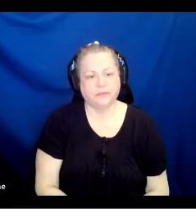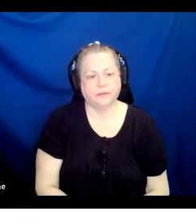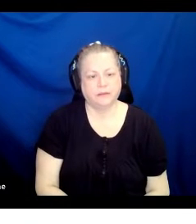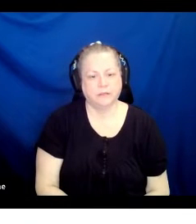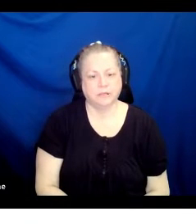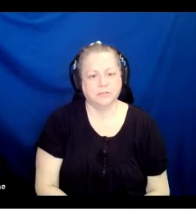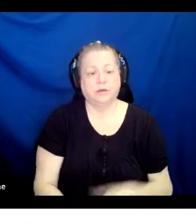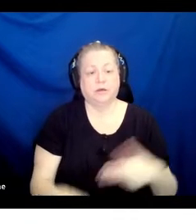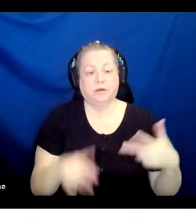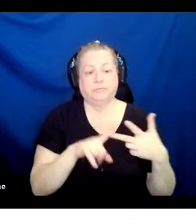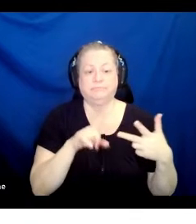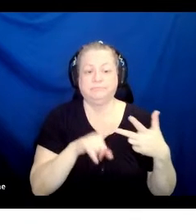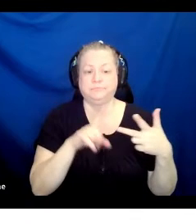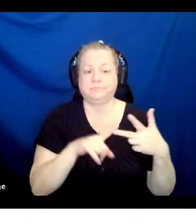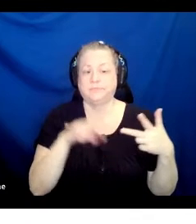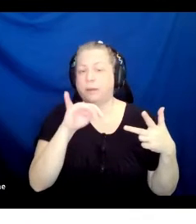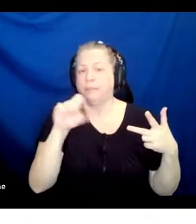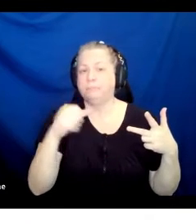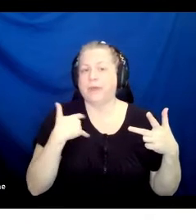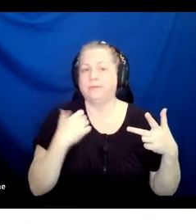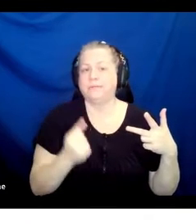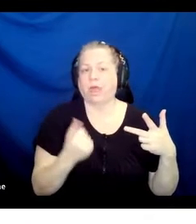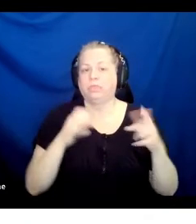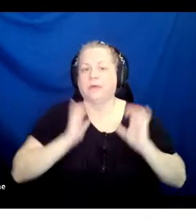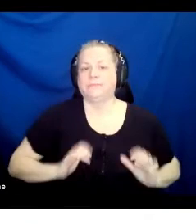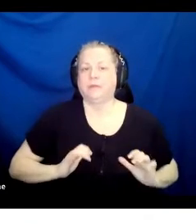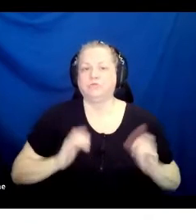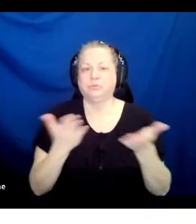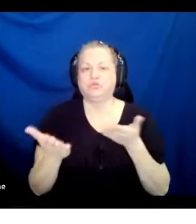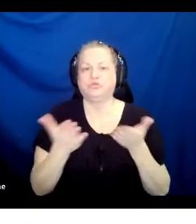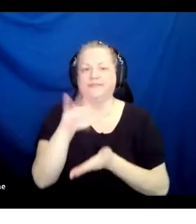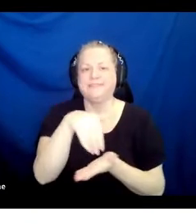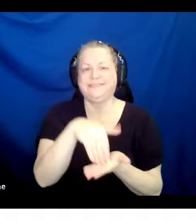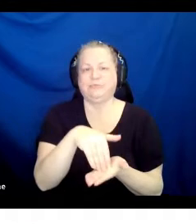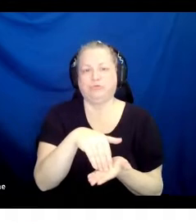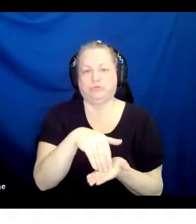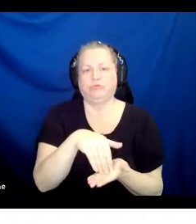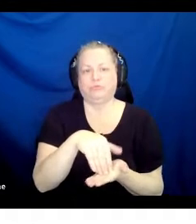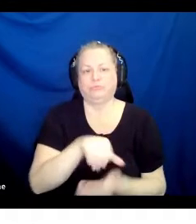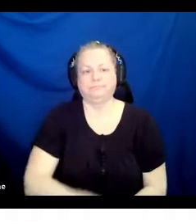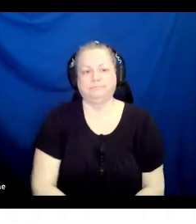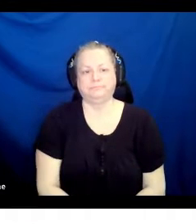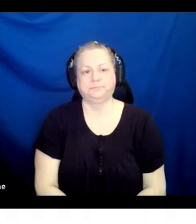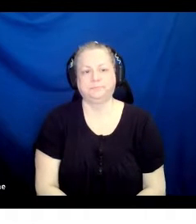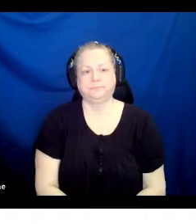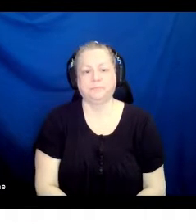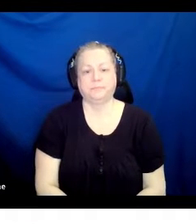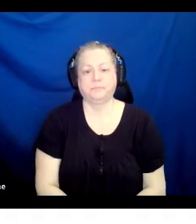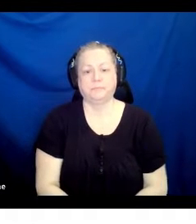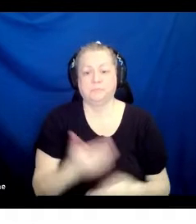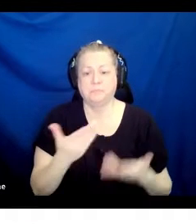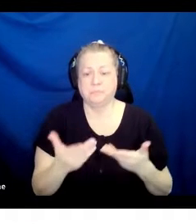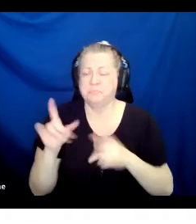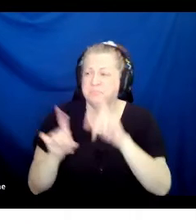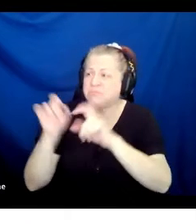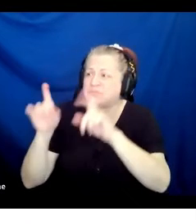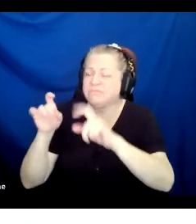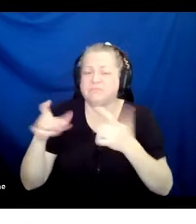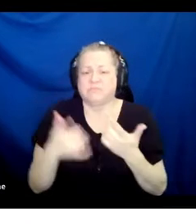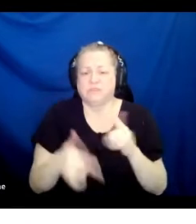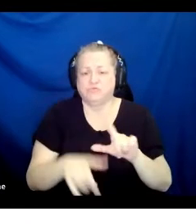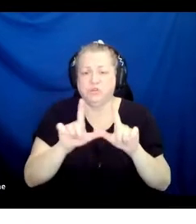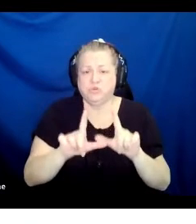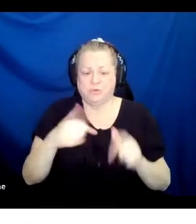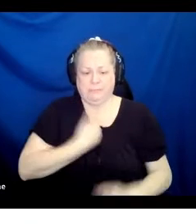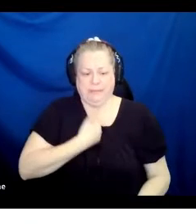The third resource is the MassHealth Customer Service Center. If members have questions about their MassHealth renewal that